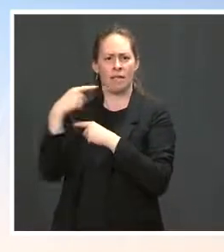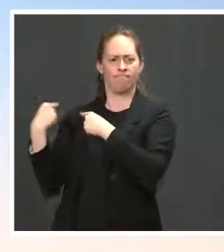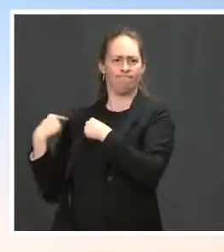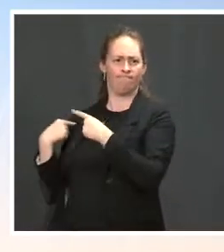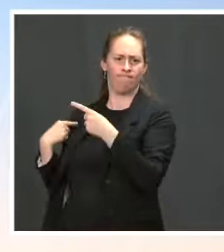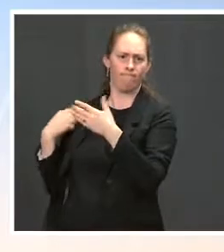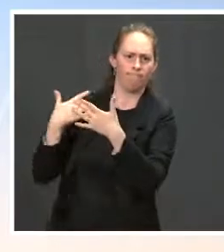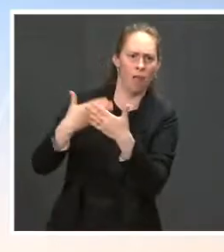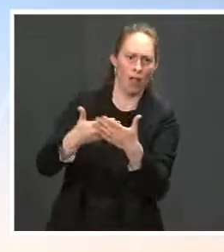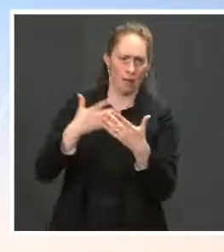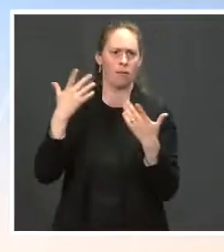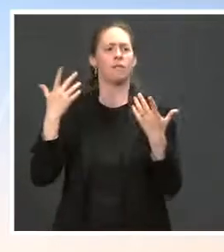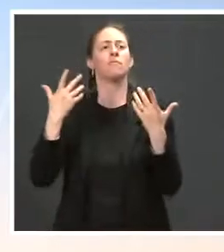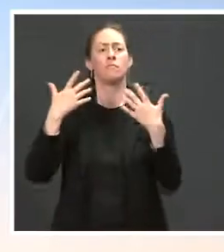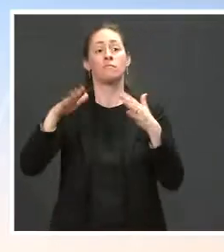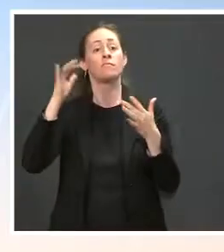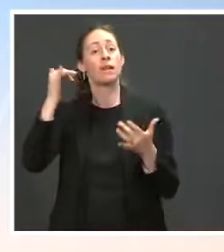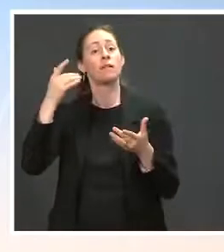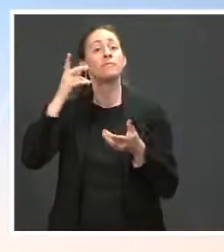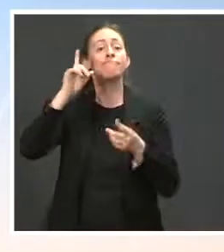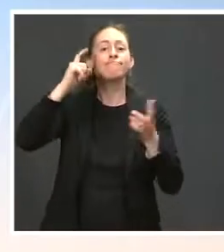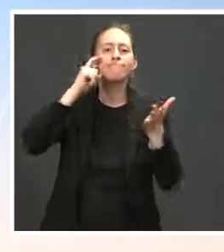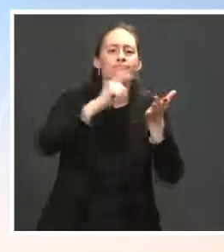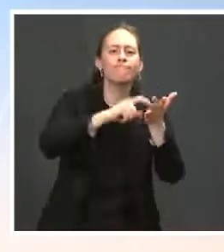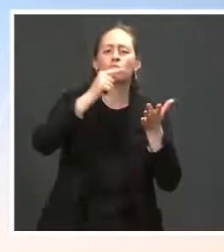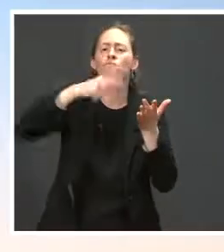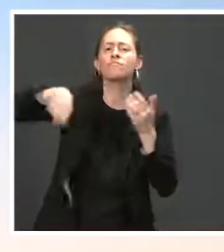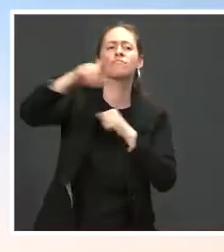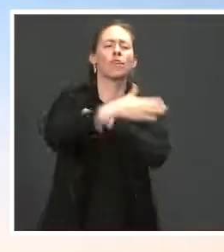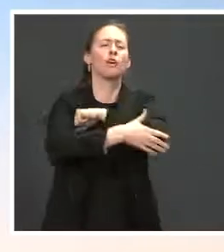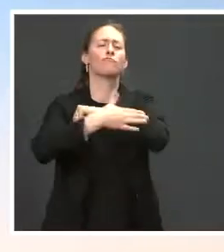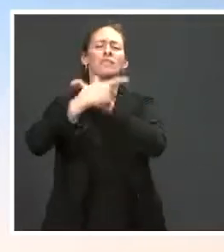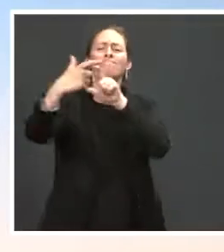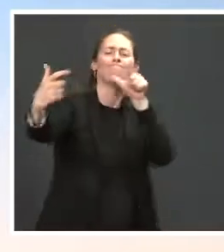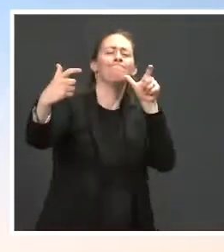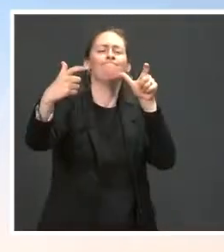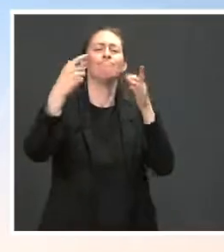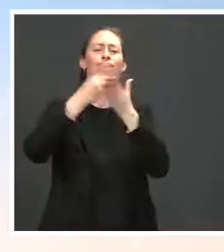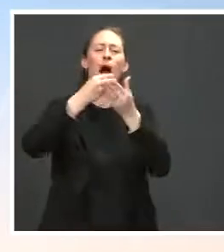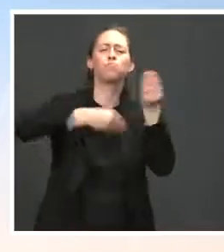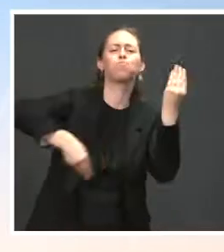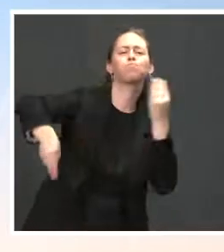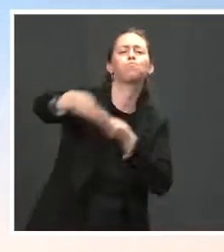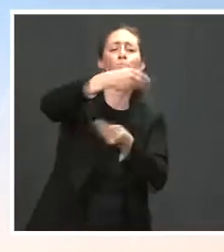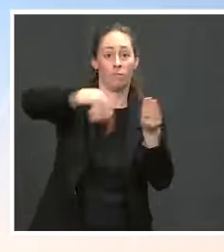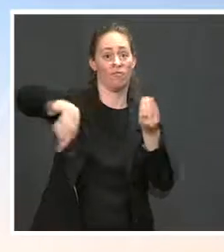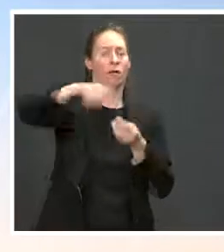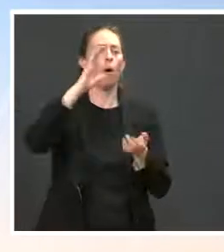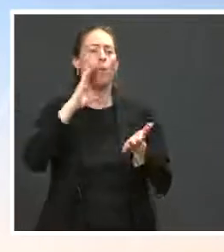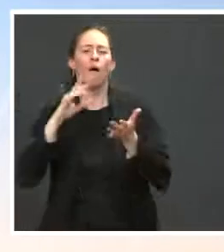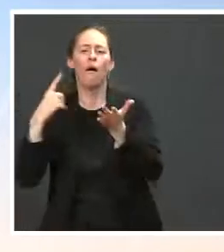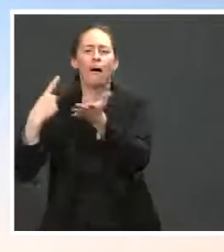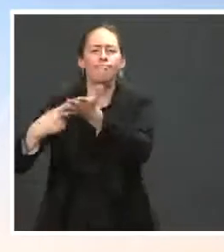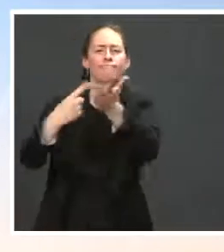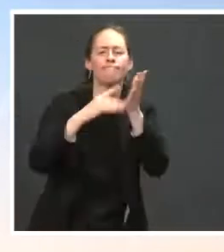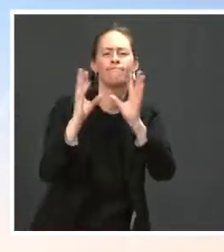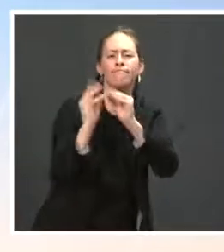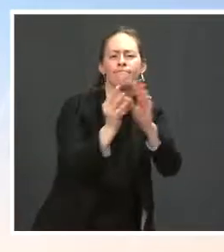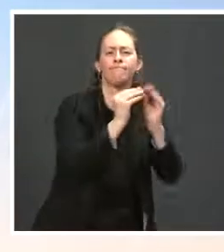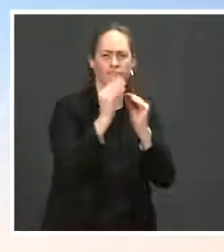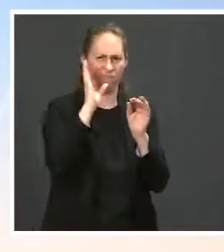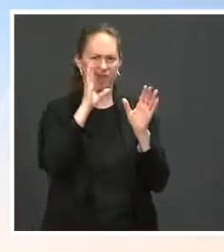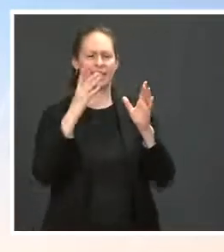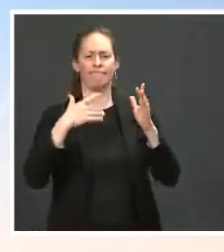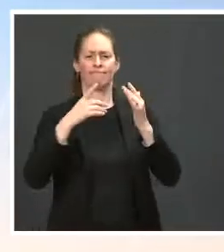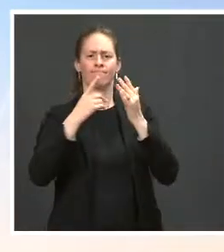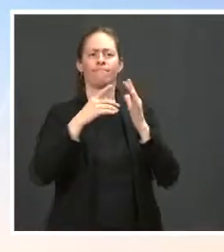to have a discussion about that. And he is going to put actions in place as well. Obviously, he's put in place a number of